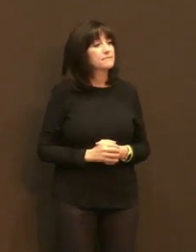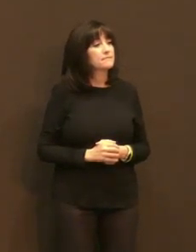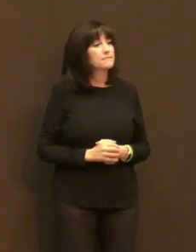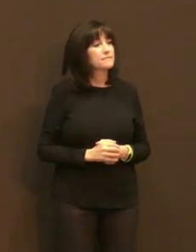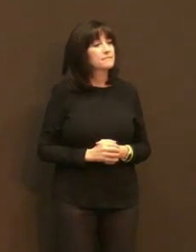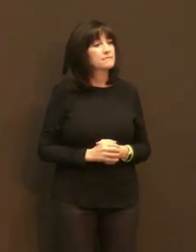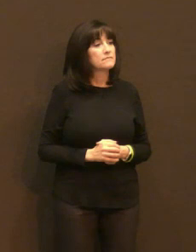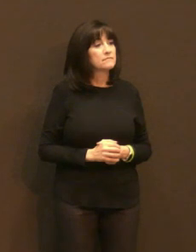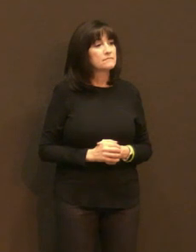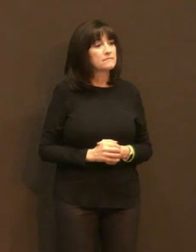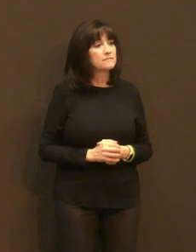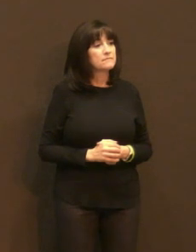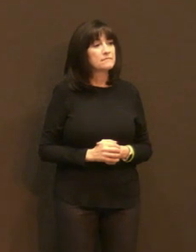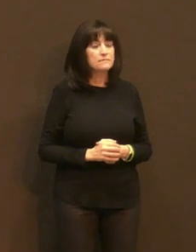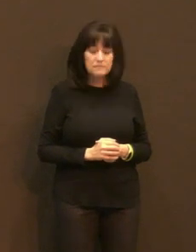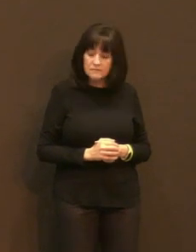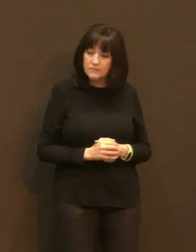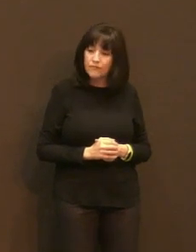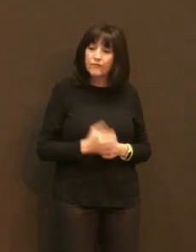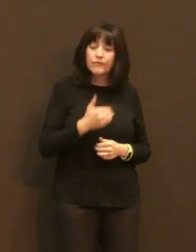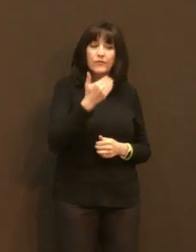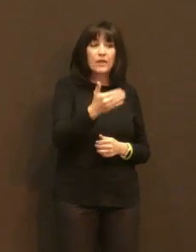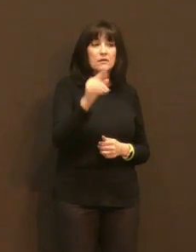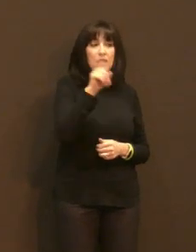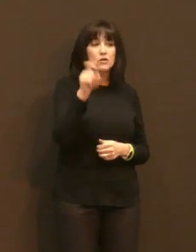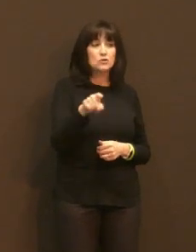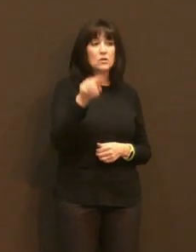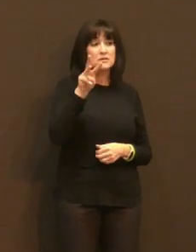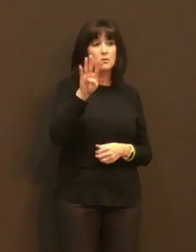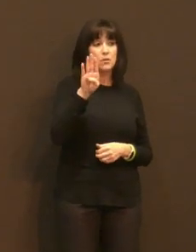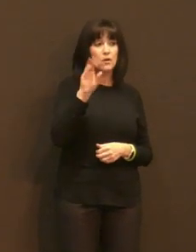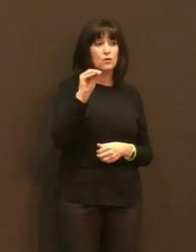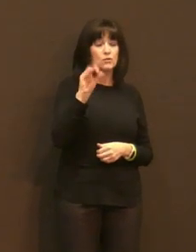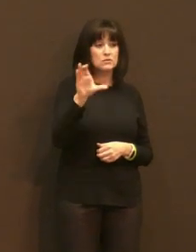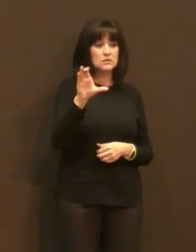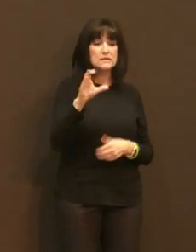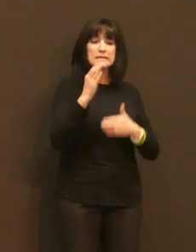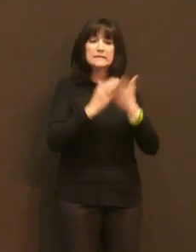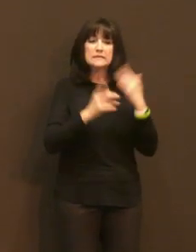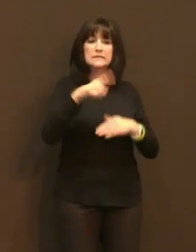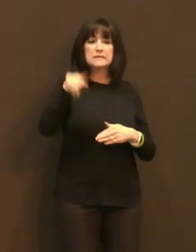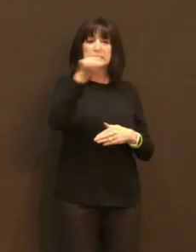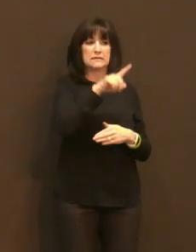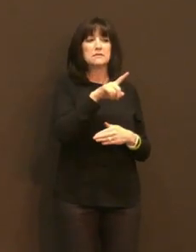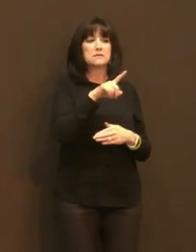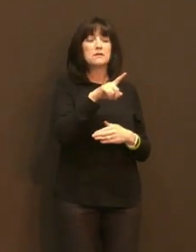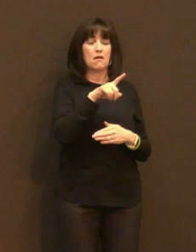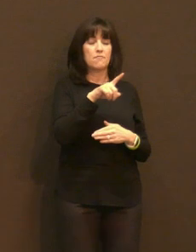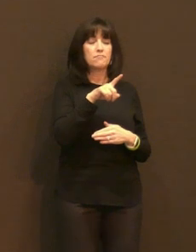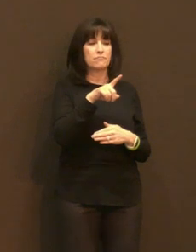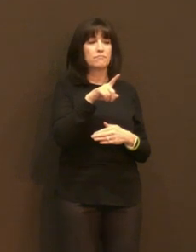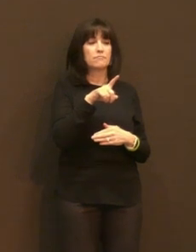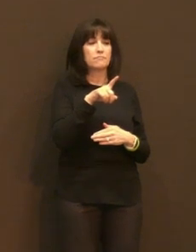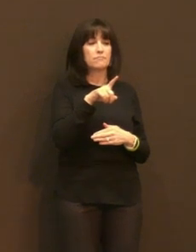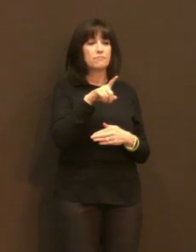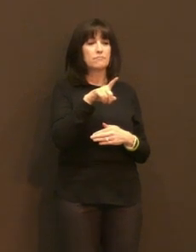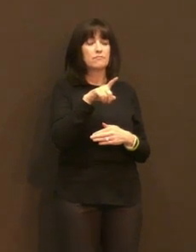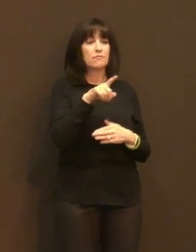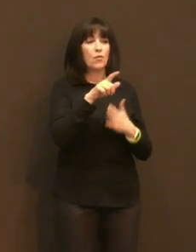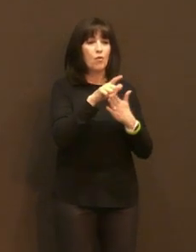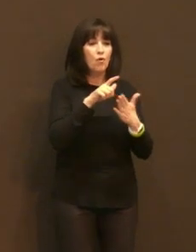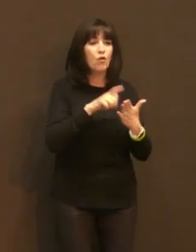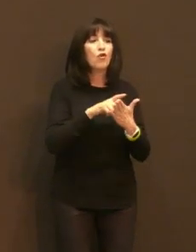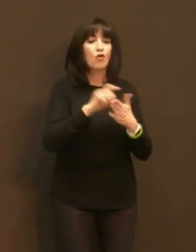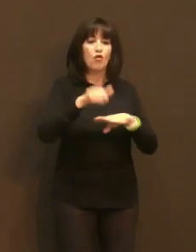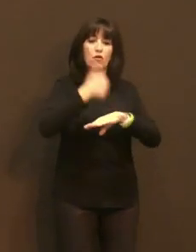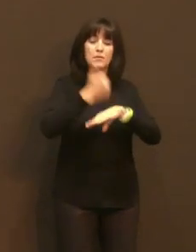The next question comes from Tom Lehman at WBOC. He says some lawmakers believe the legislature should be back in session and that